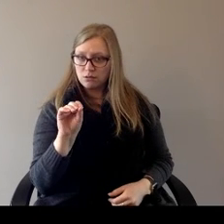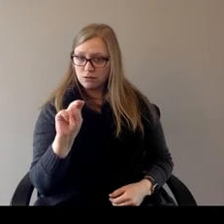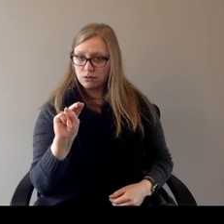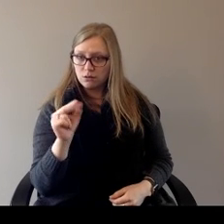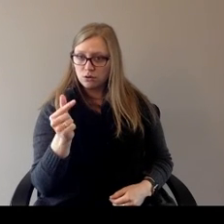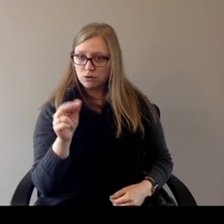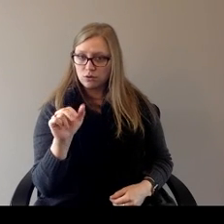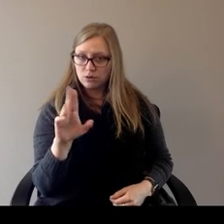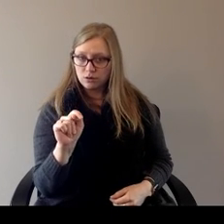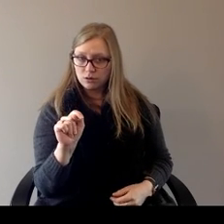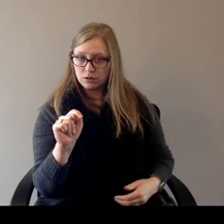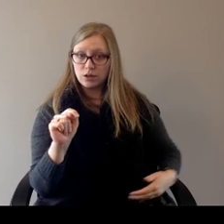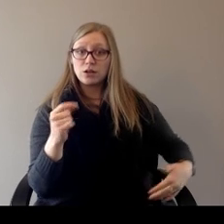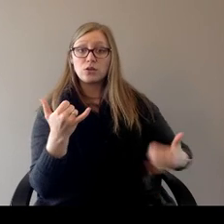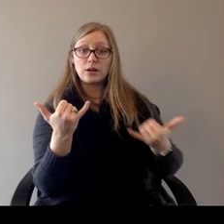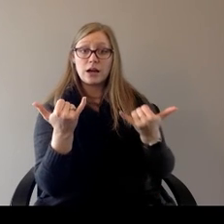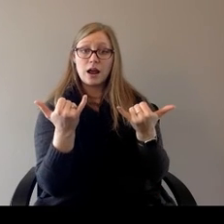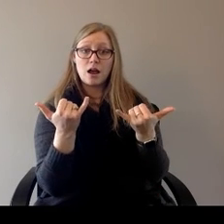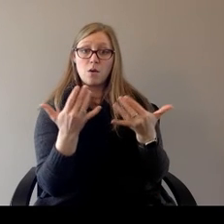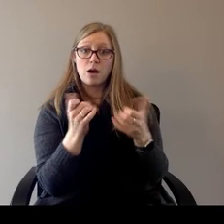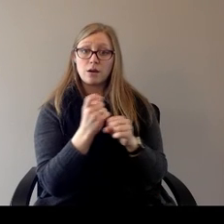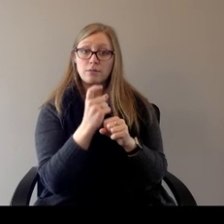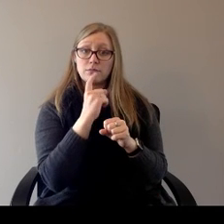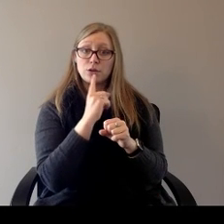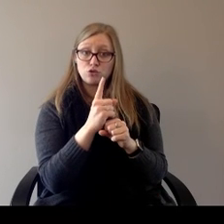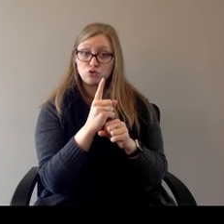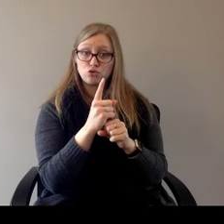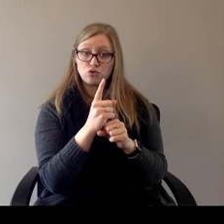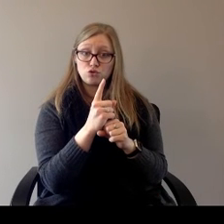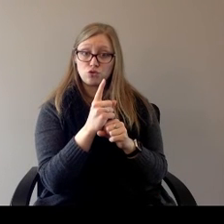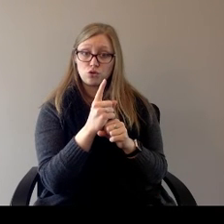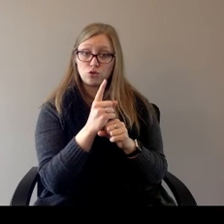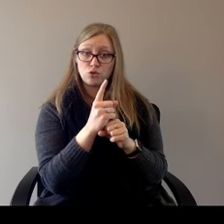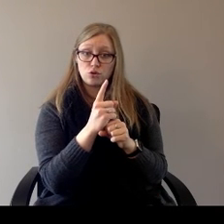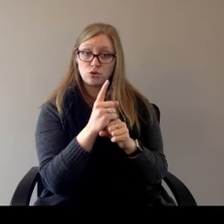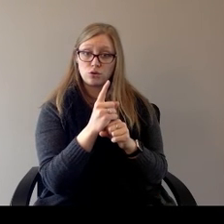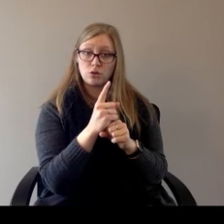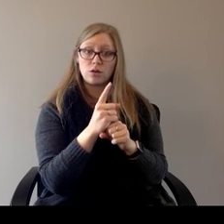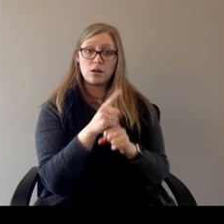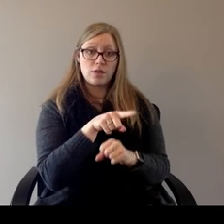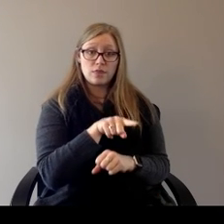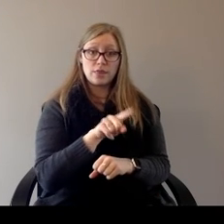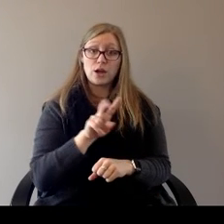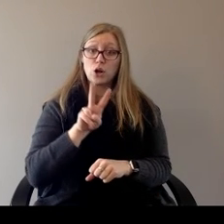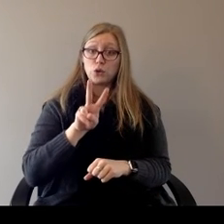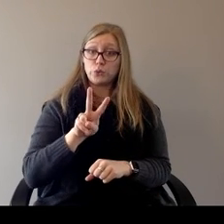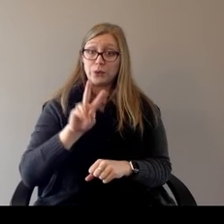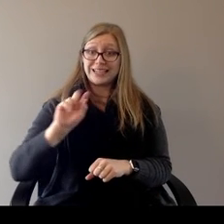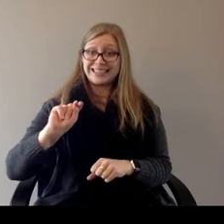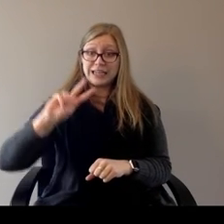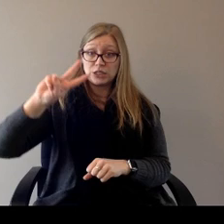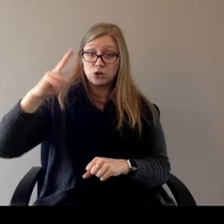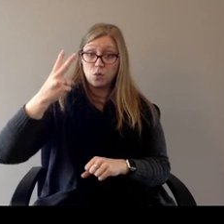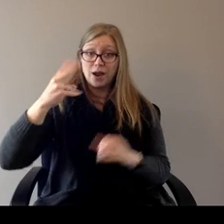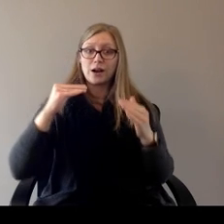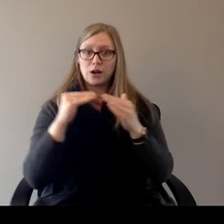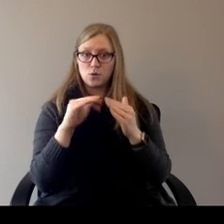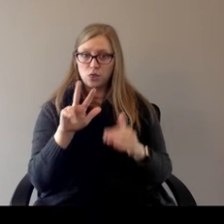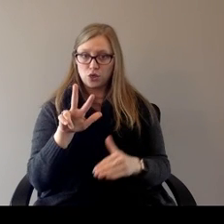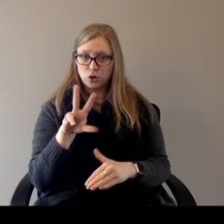if I square 4 and then double it, that I get 32. So 2 times 4 squared, which is